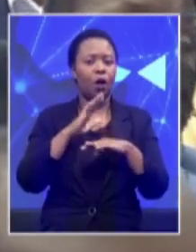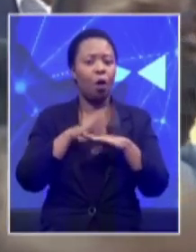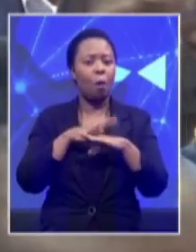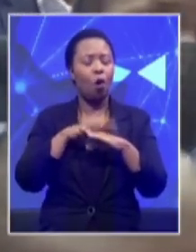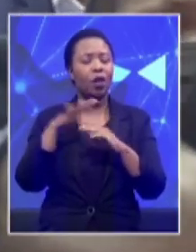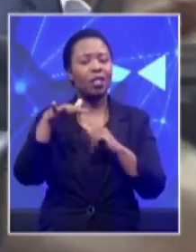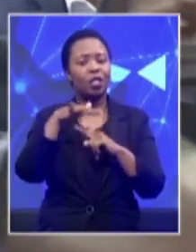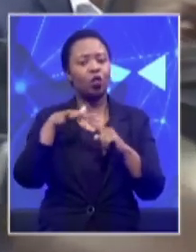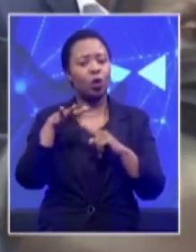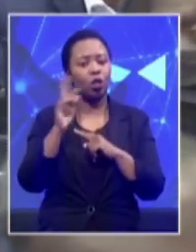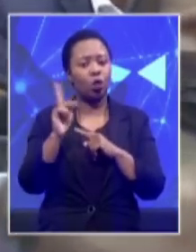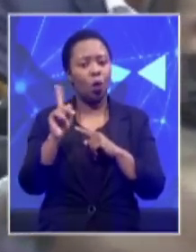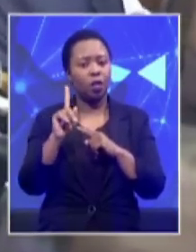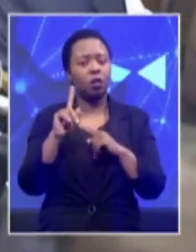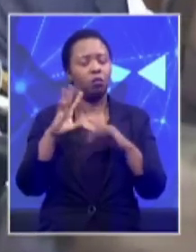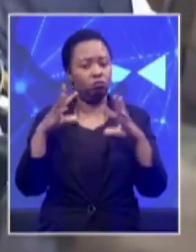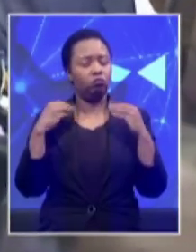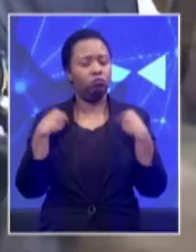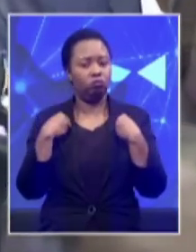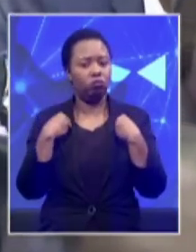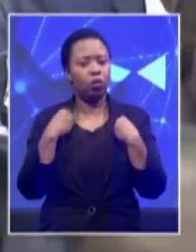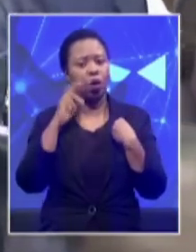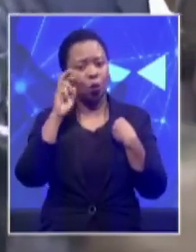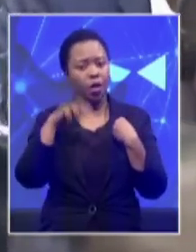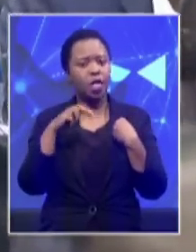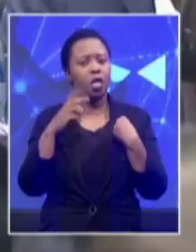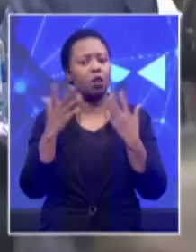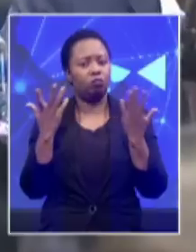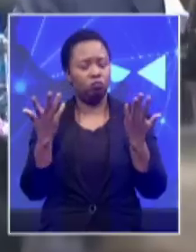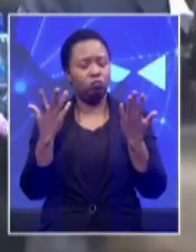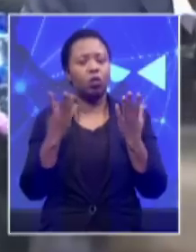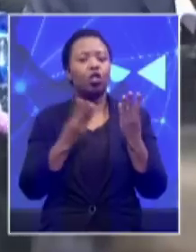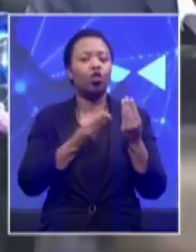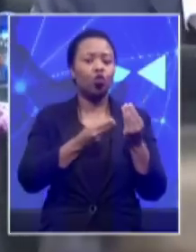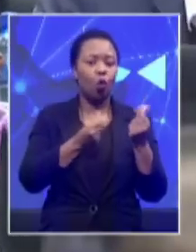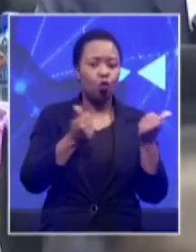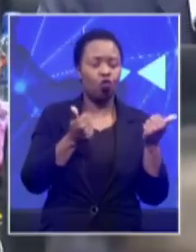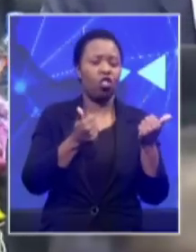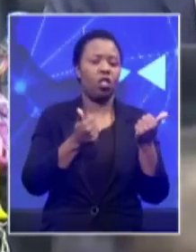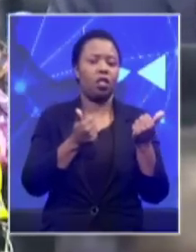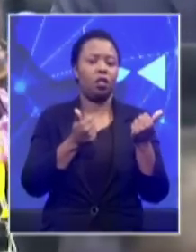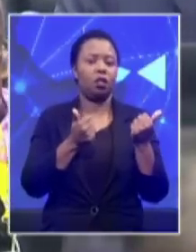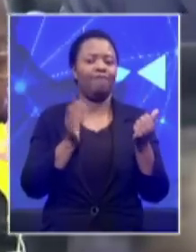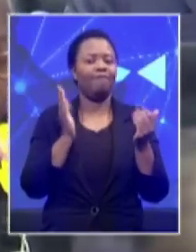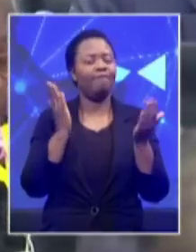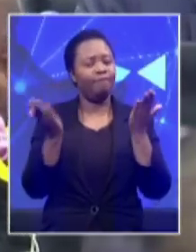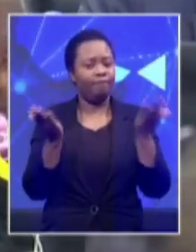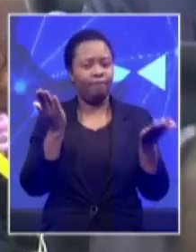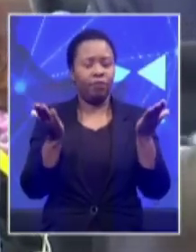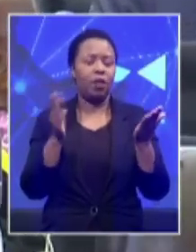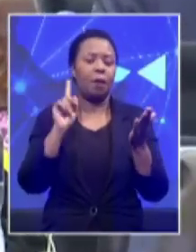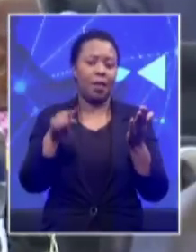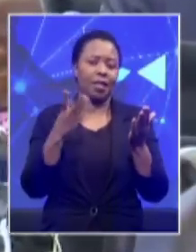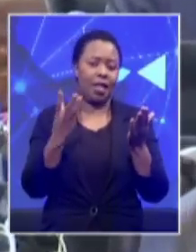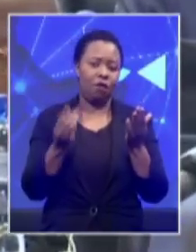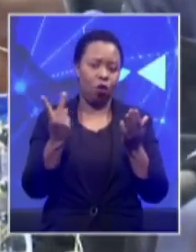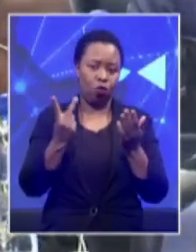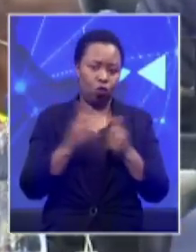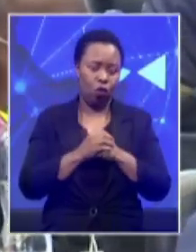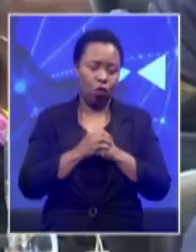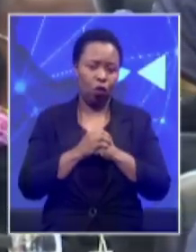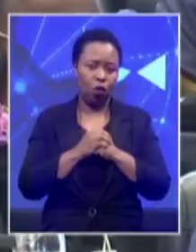situation, you have to have exceptional solution. It's a question of responsibility and